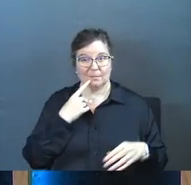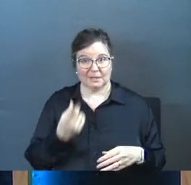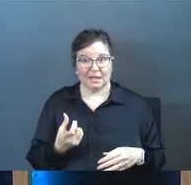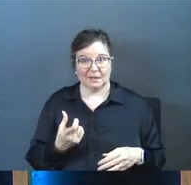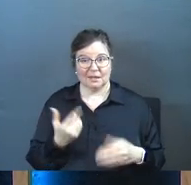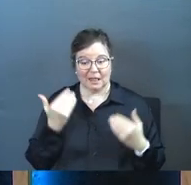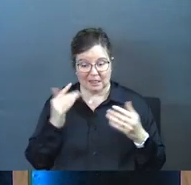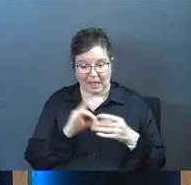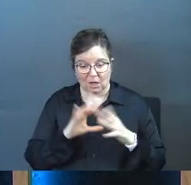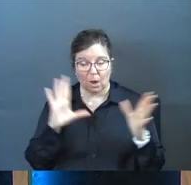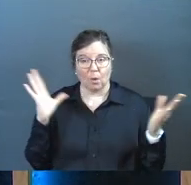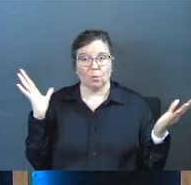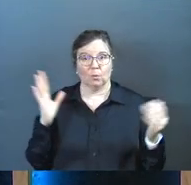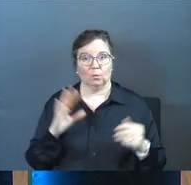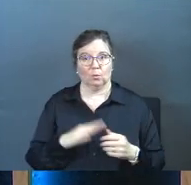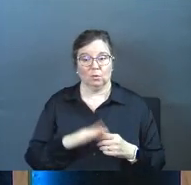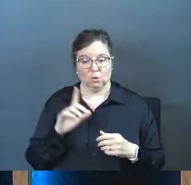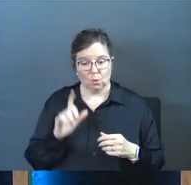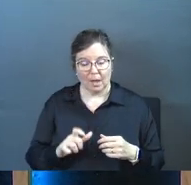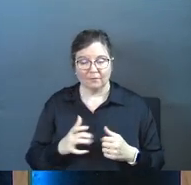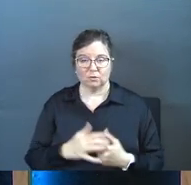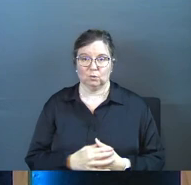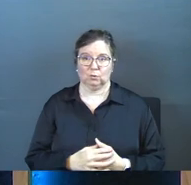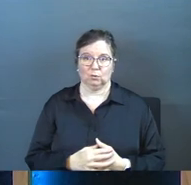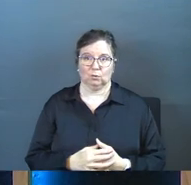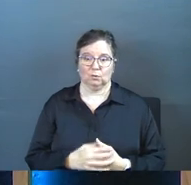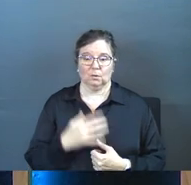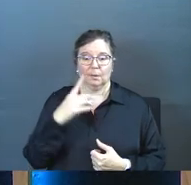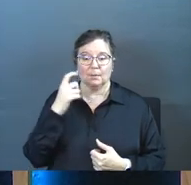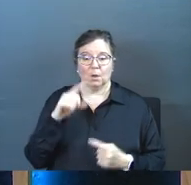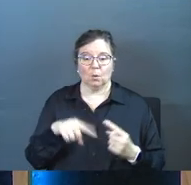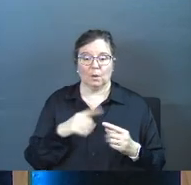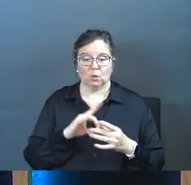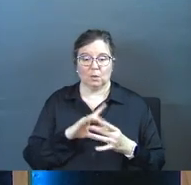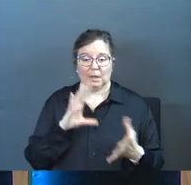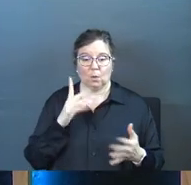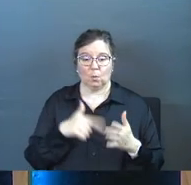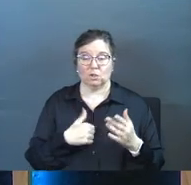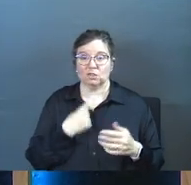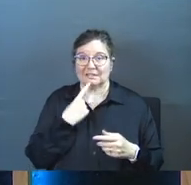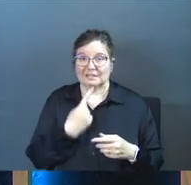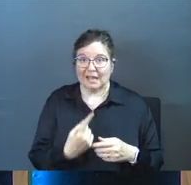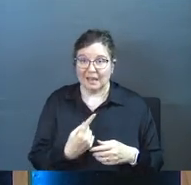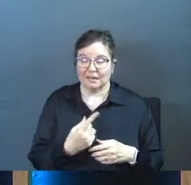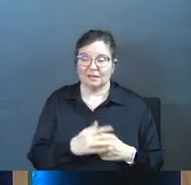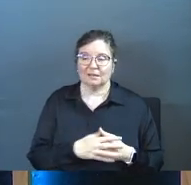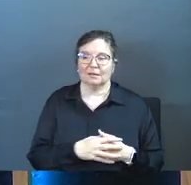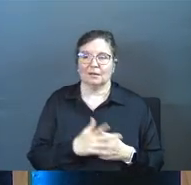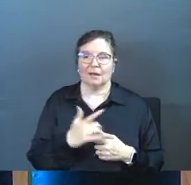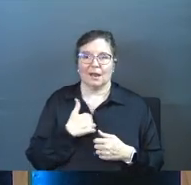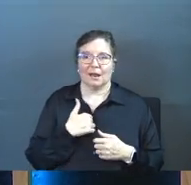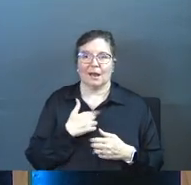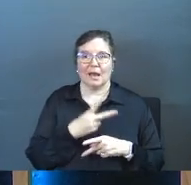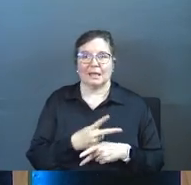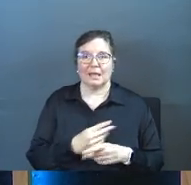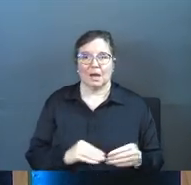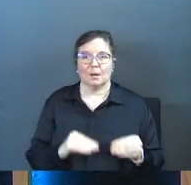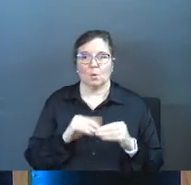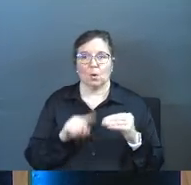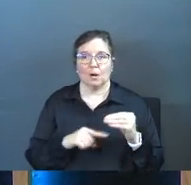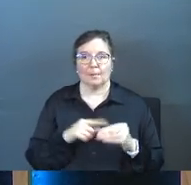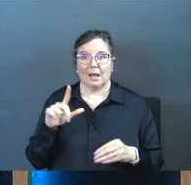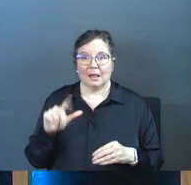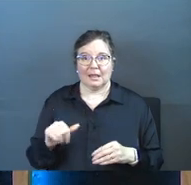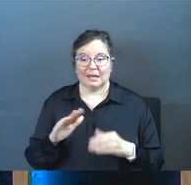saying? Let it go. You have to. Because when you let it go, what you're saying is, I care more